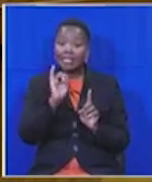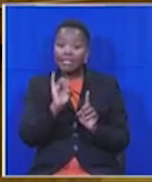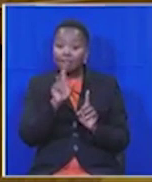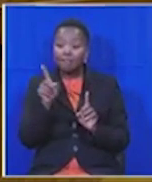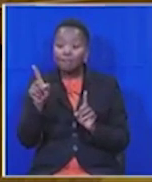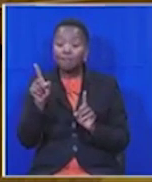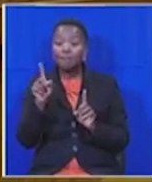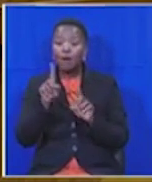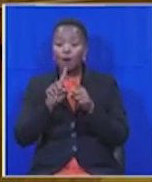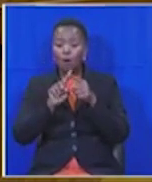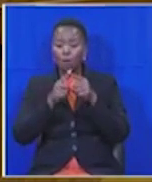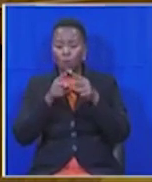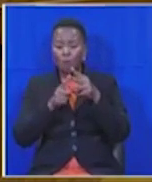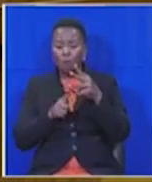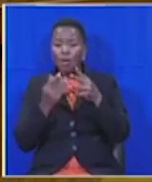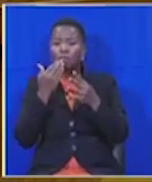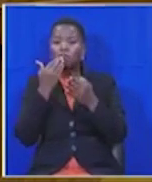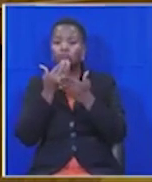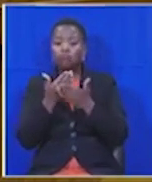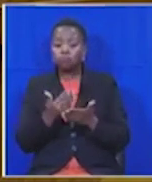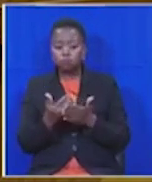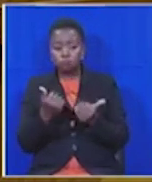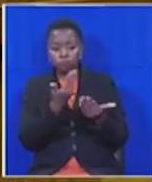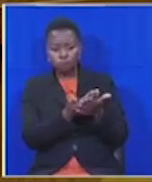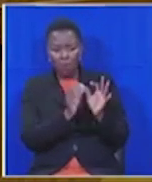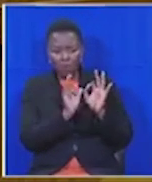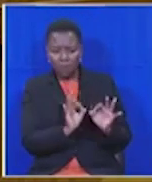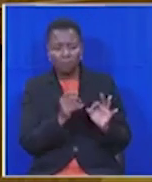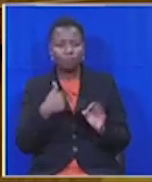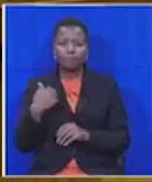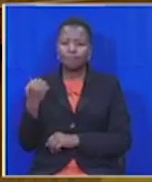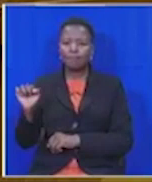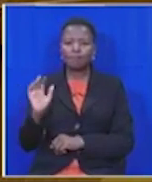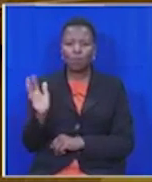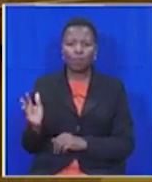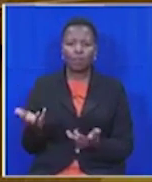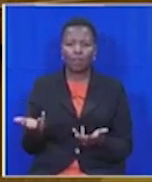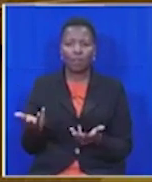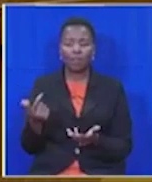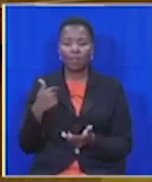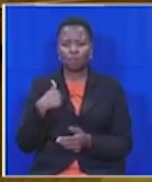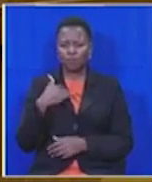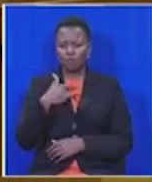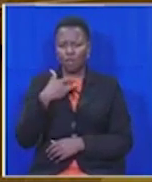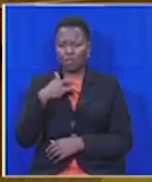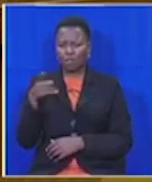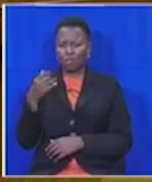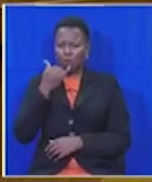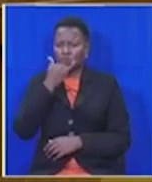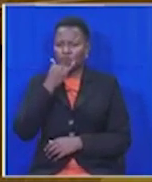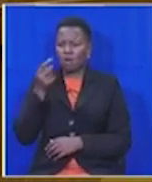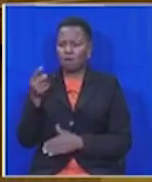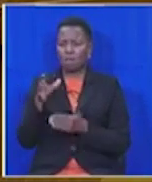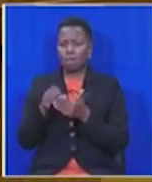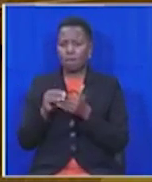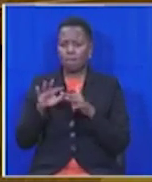formidable points and of argument, we would not agree with them. In fact, we think it's very wrong for members of parliament